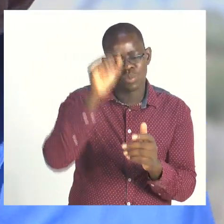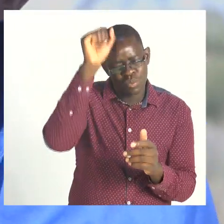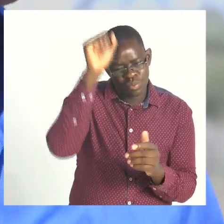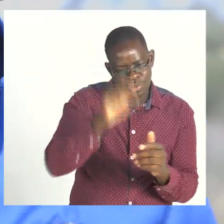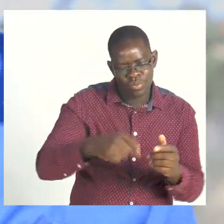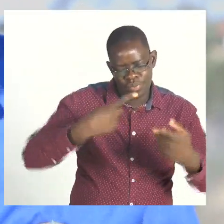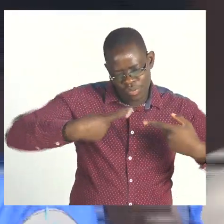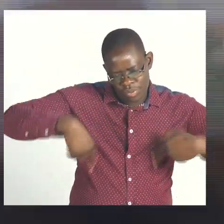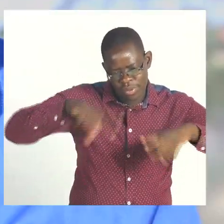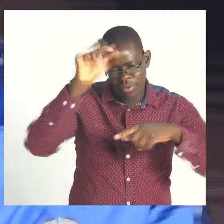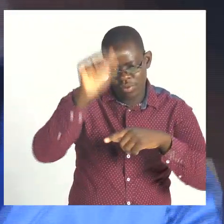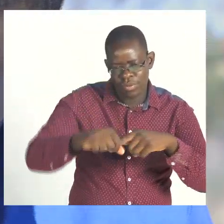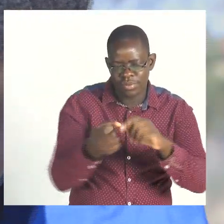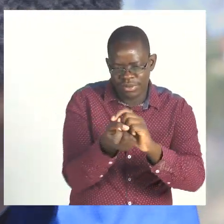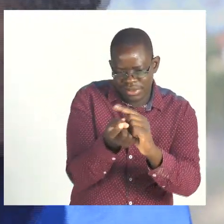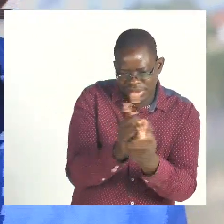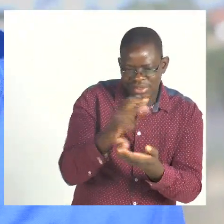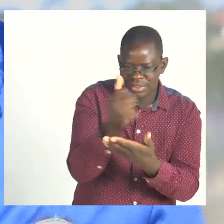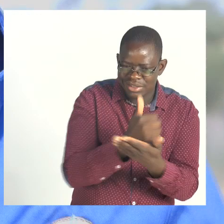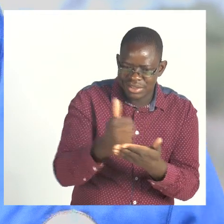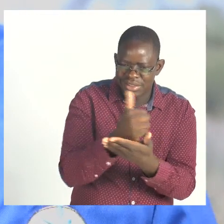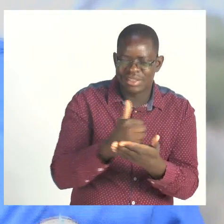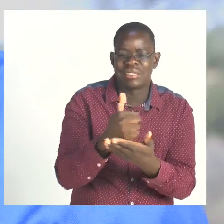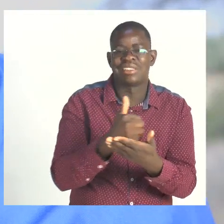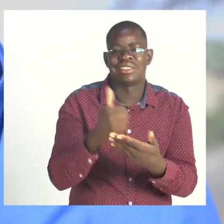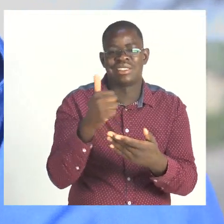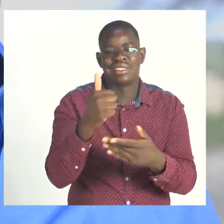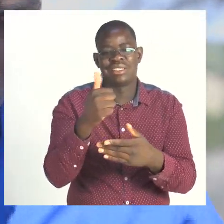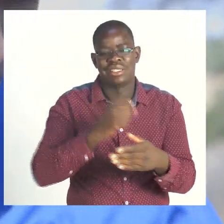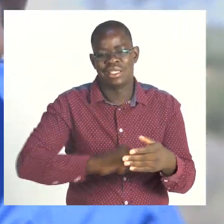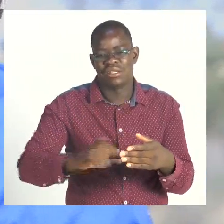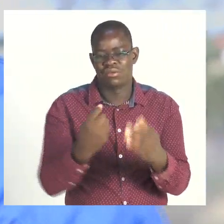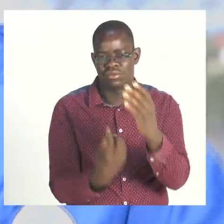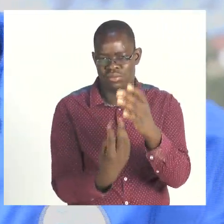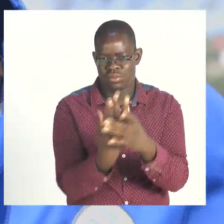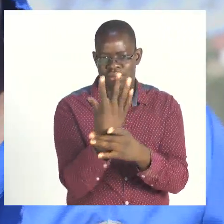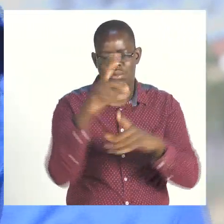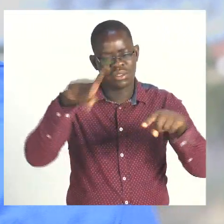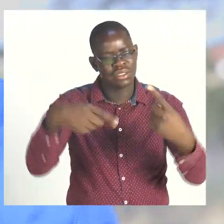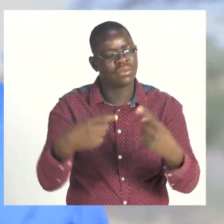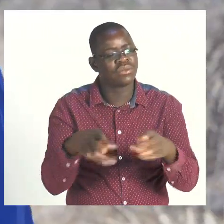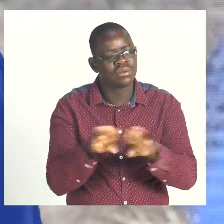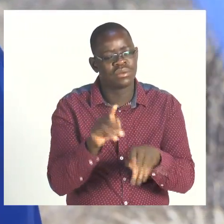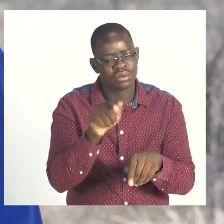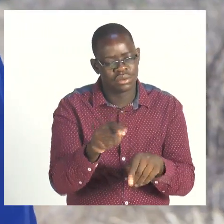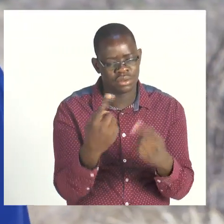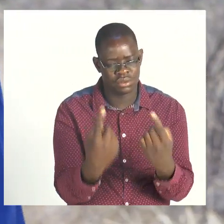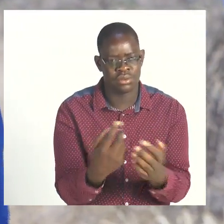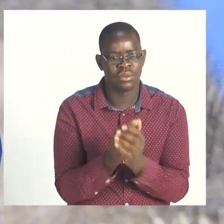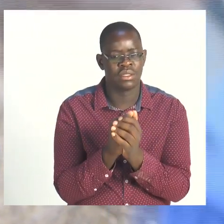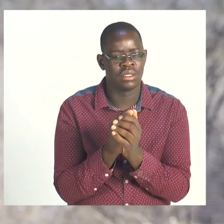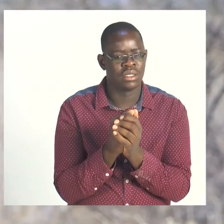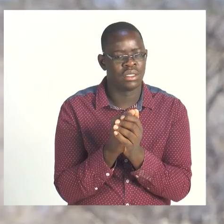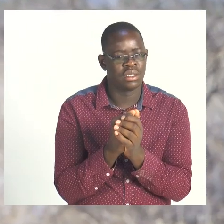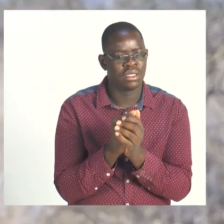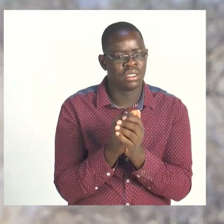must reclaim land for crop production. And that's what I'm doing. Such